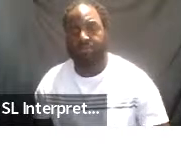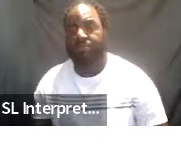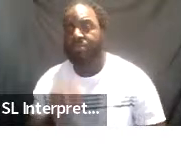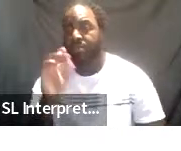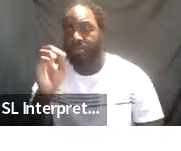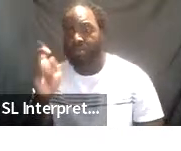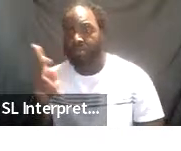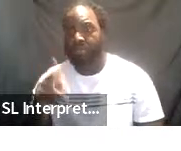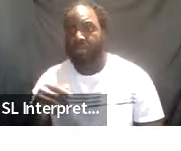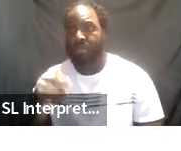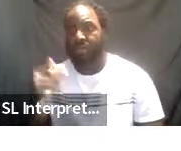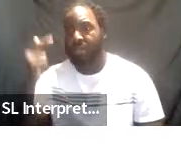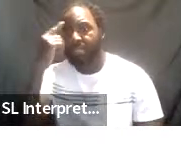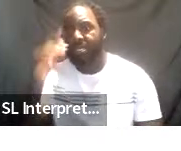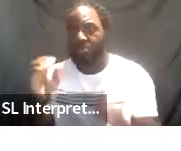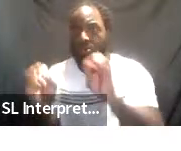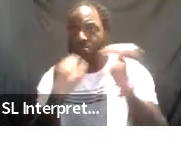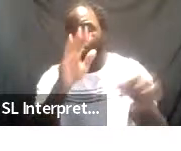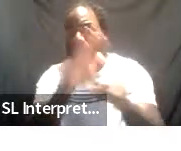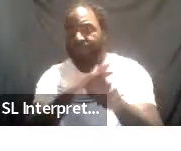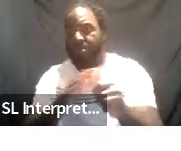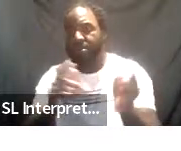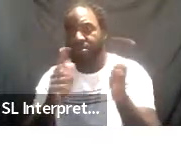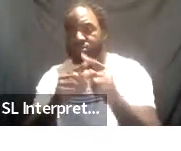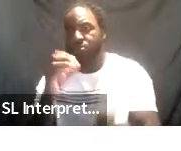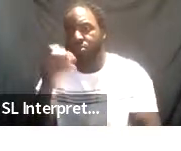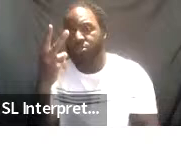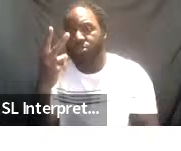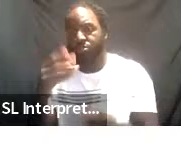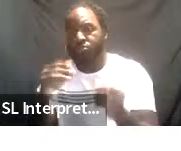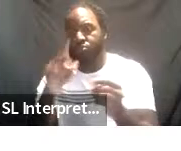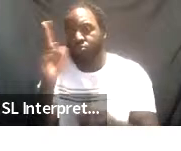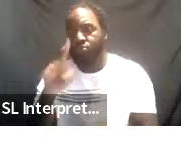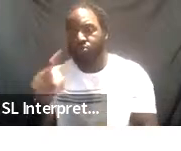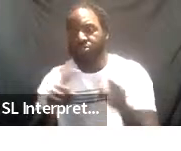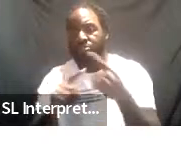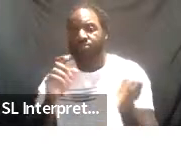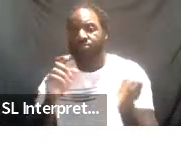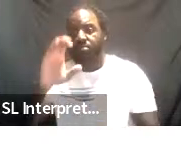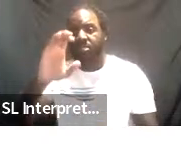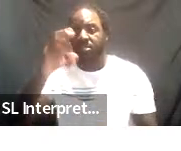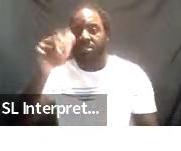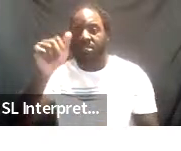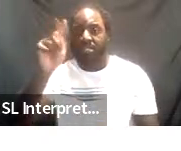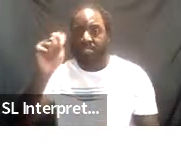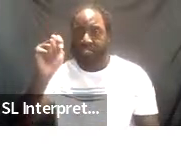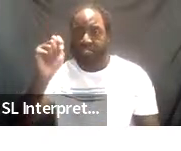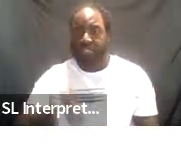Okay, I think we're going to move on to a couple questions from the chat.